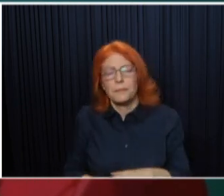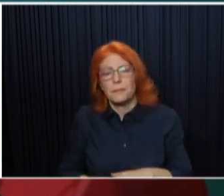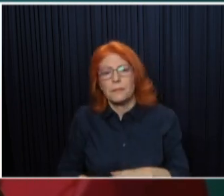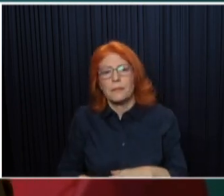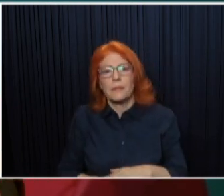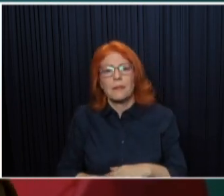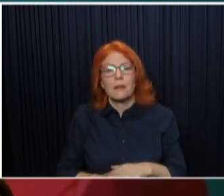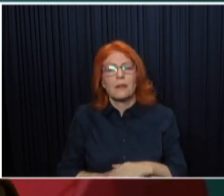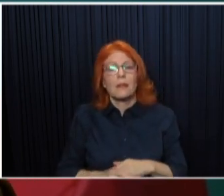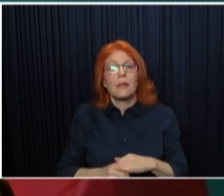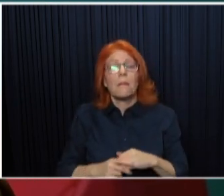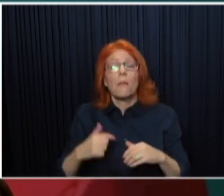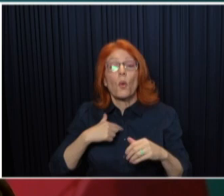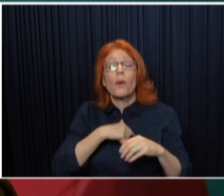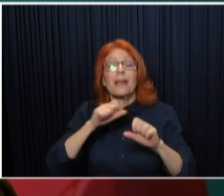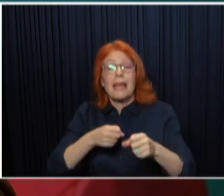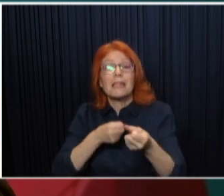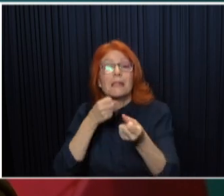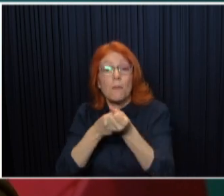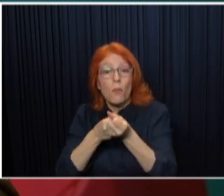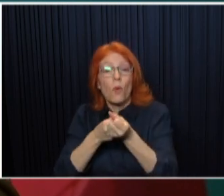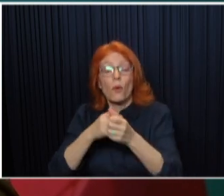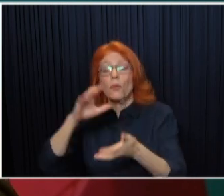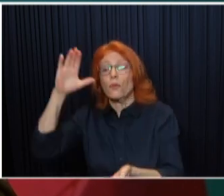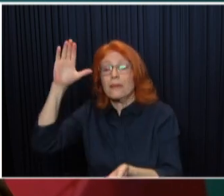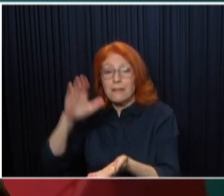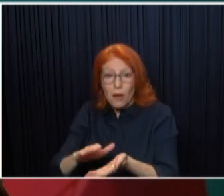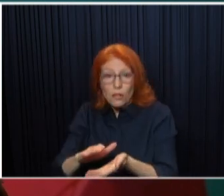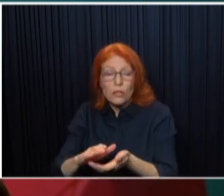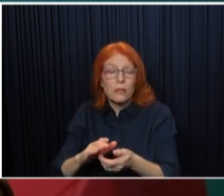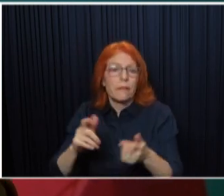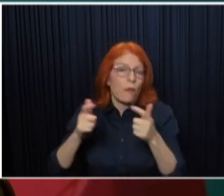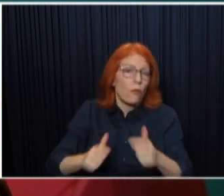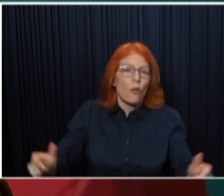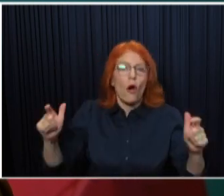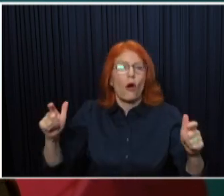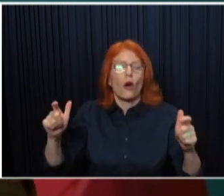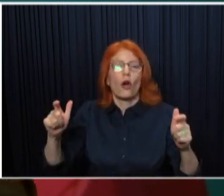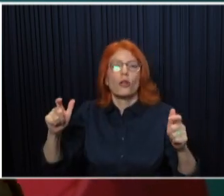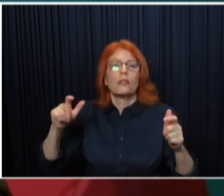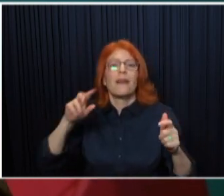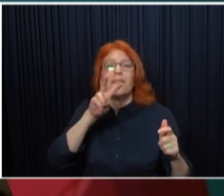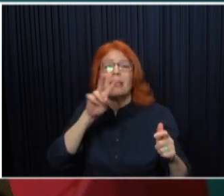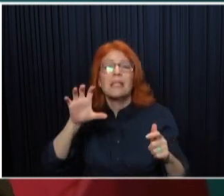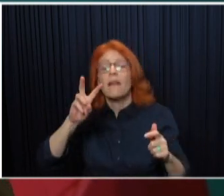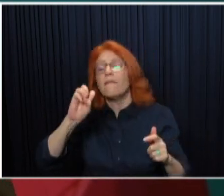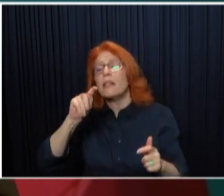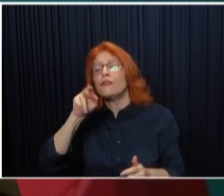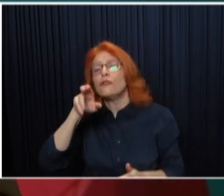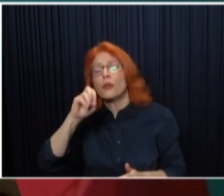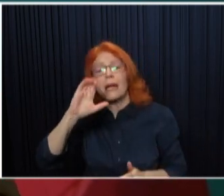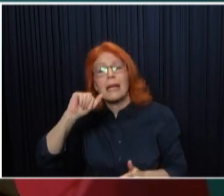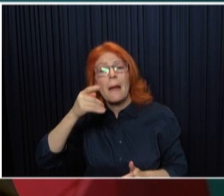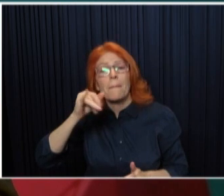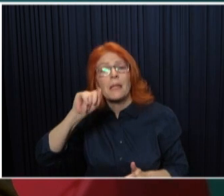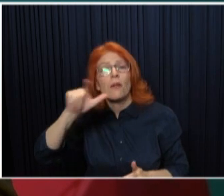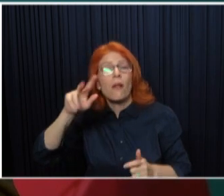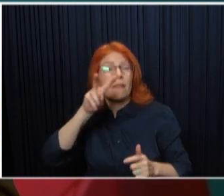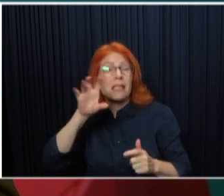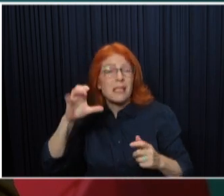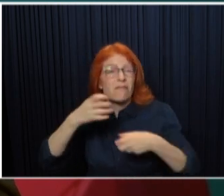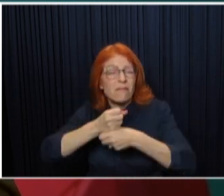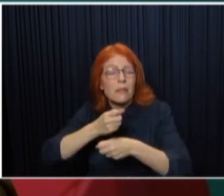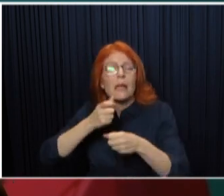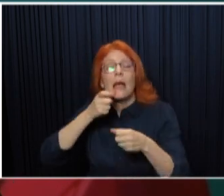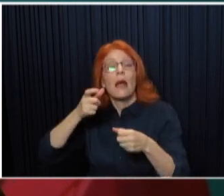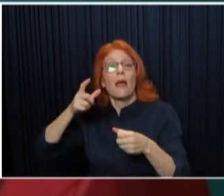state portion. But we can support the reduction of large venture capitals buying up houses and then just